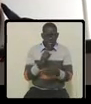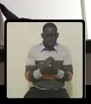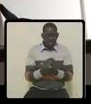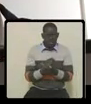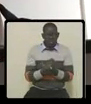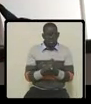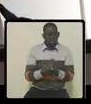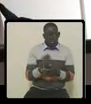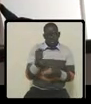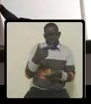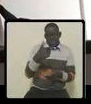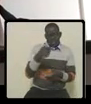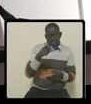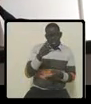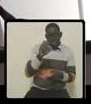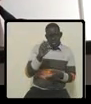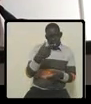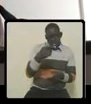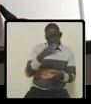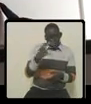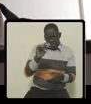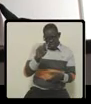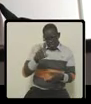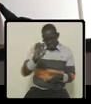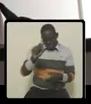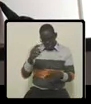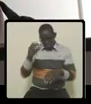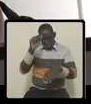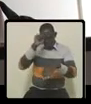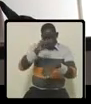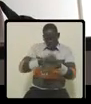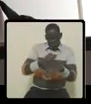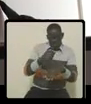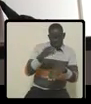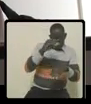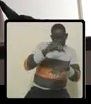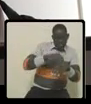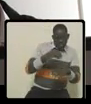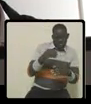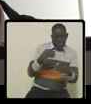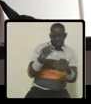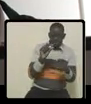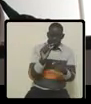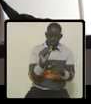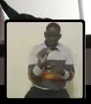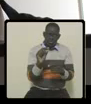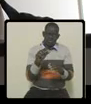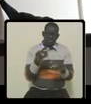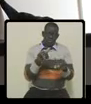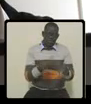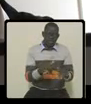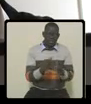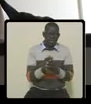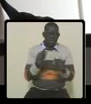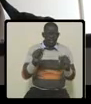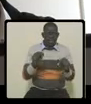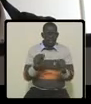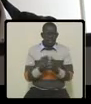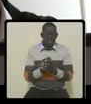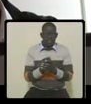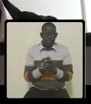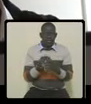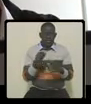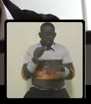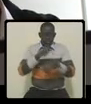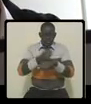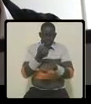are sedimentary rock layers? Sediment is something that is deposited as residue, particles, or remains. In this case, bits of